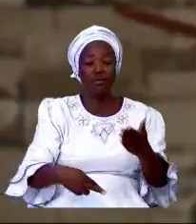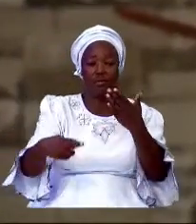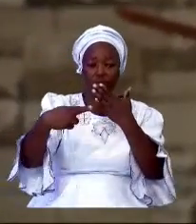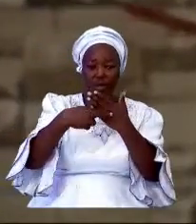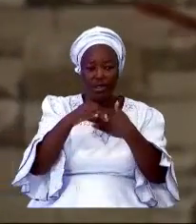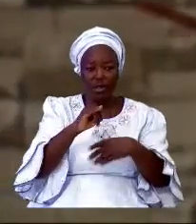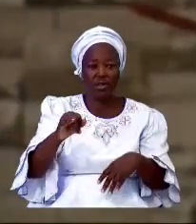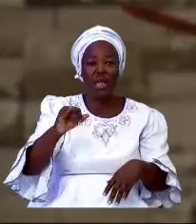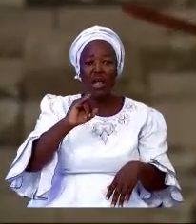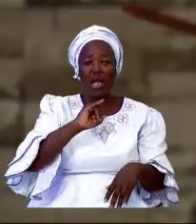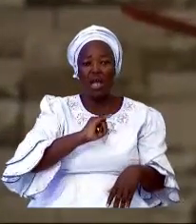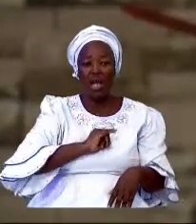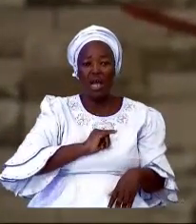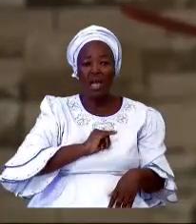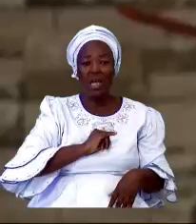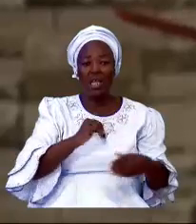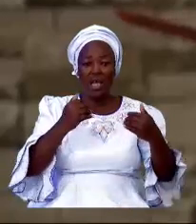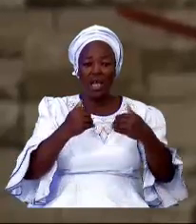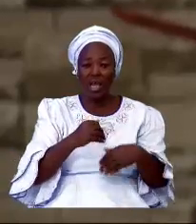am returned.